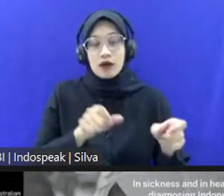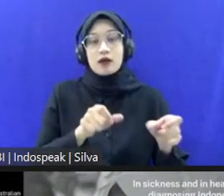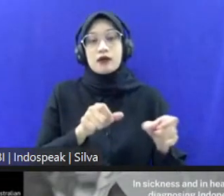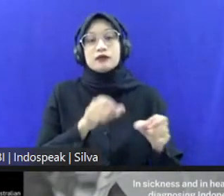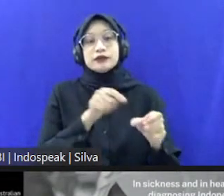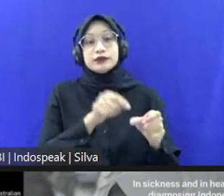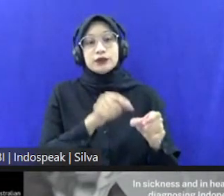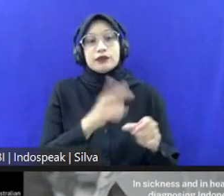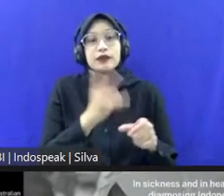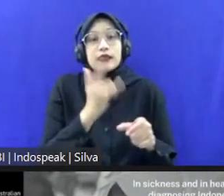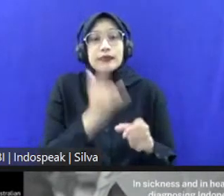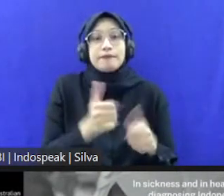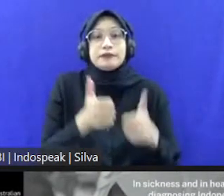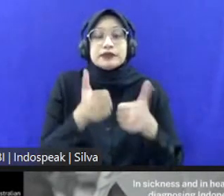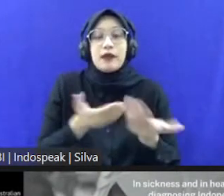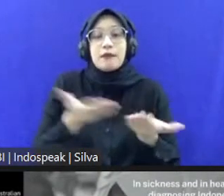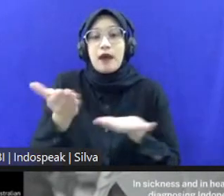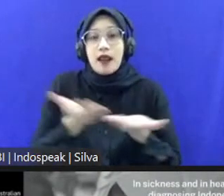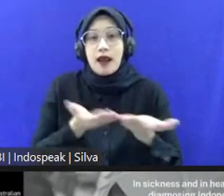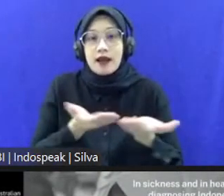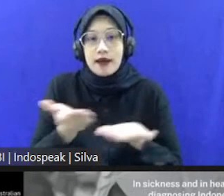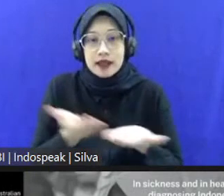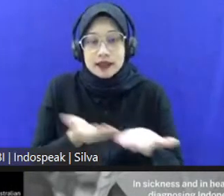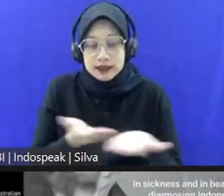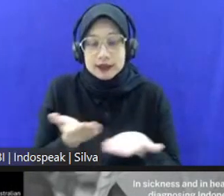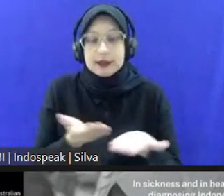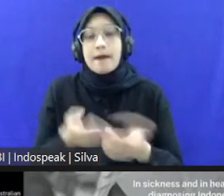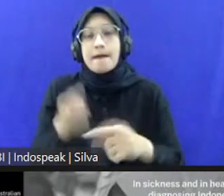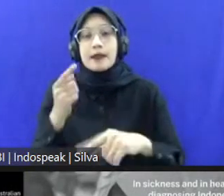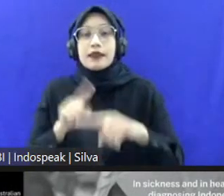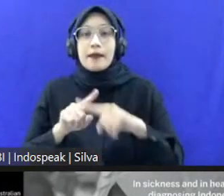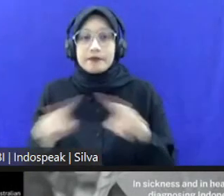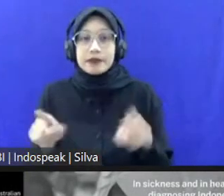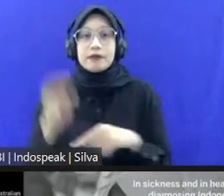time taking care of their own physical and mental health.